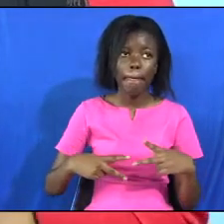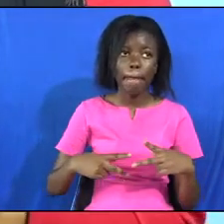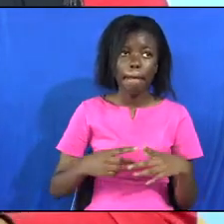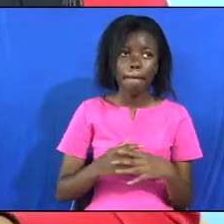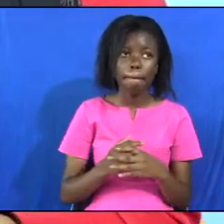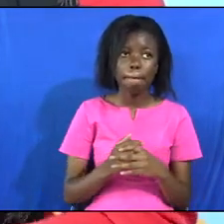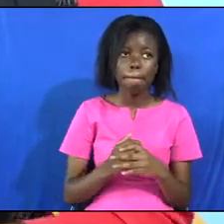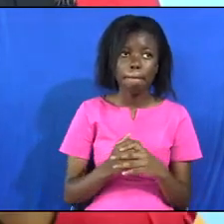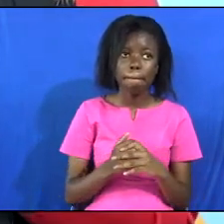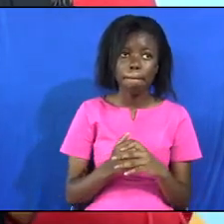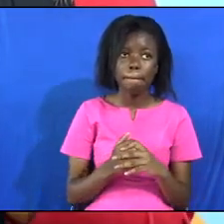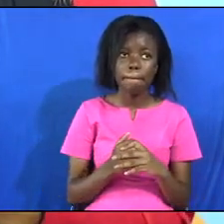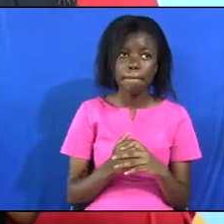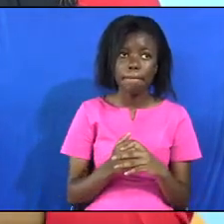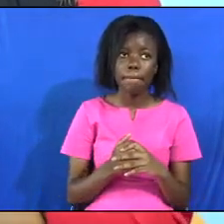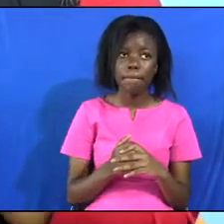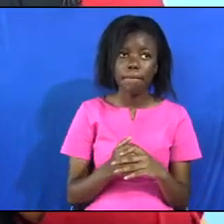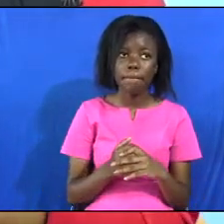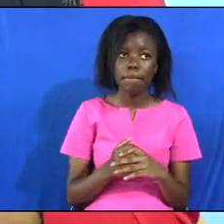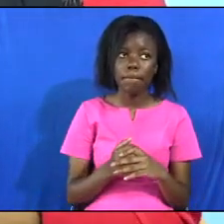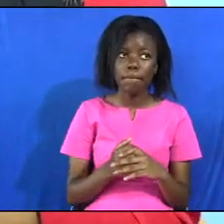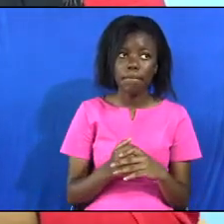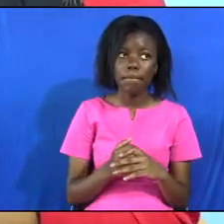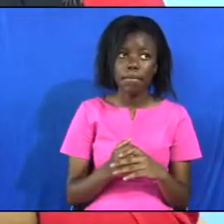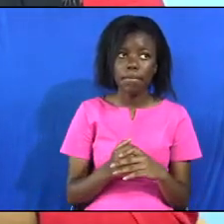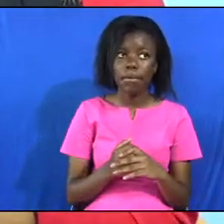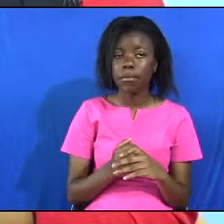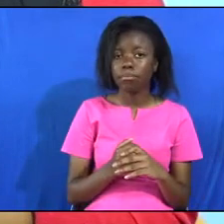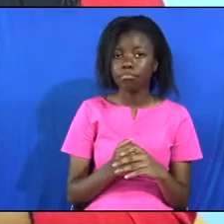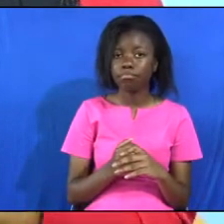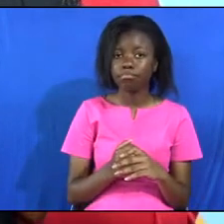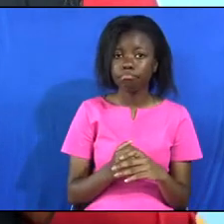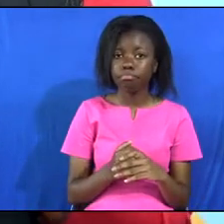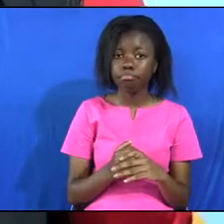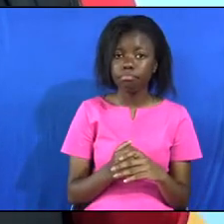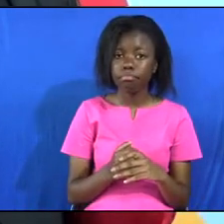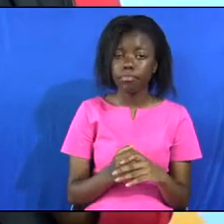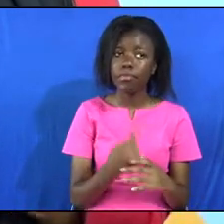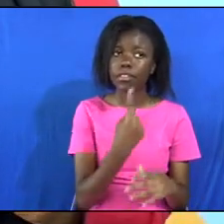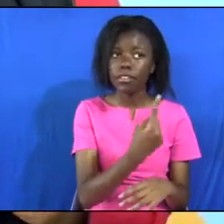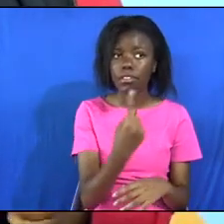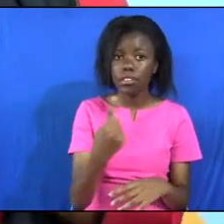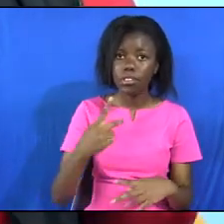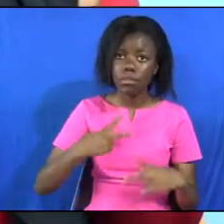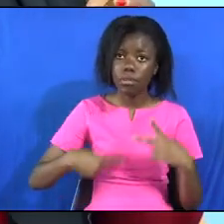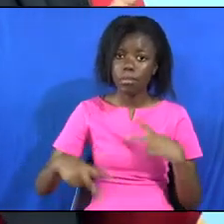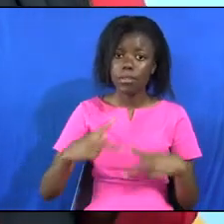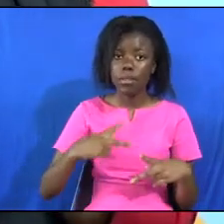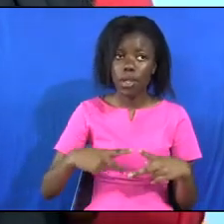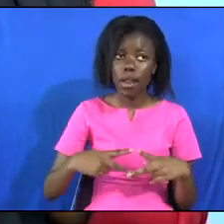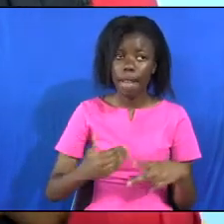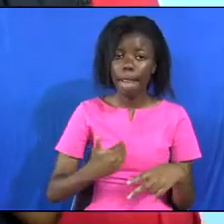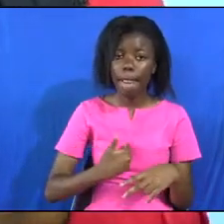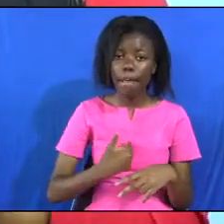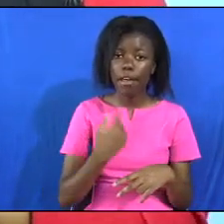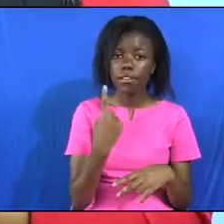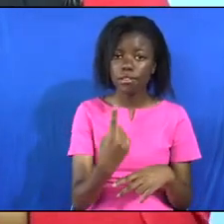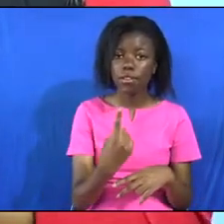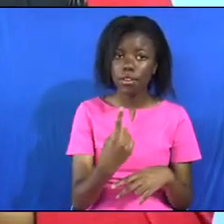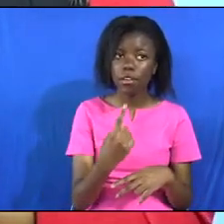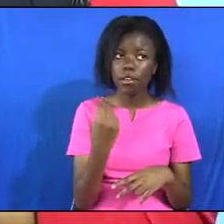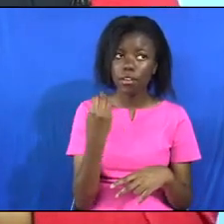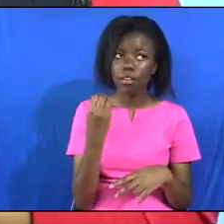saying that we are the best doctors. Each and every person has one or the